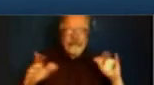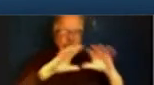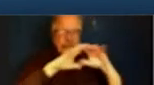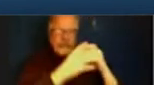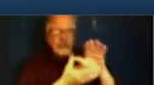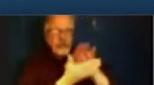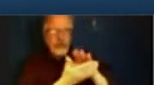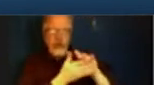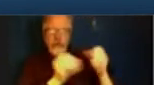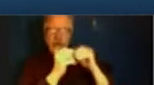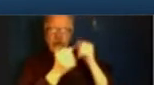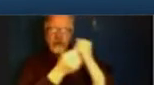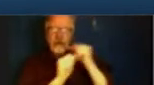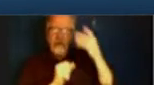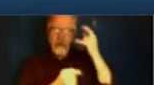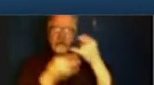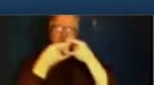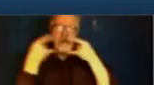doing outside.